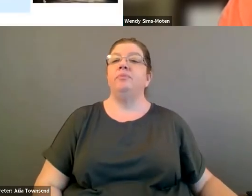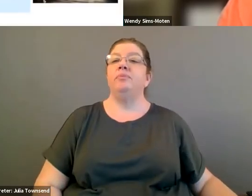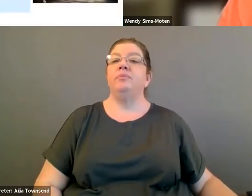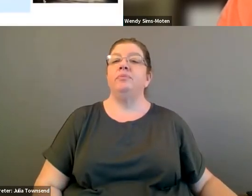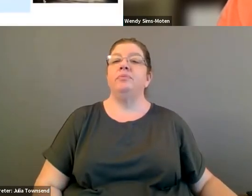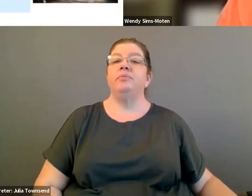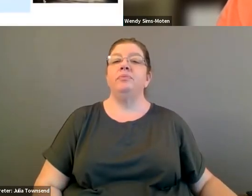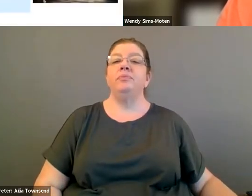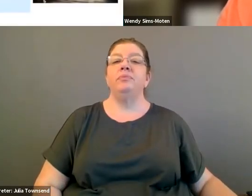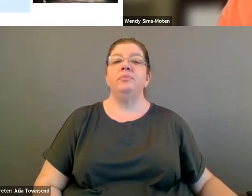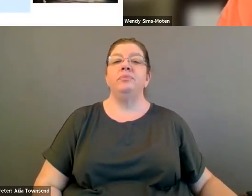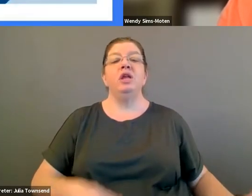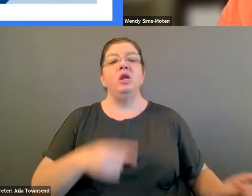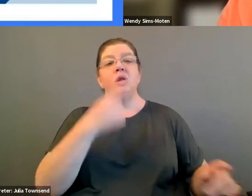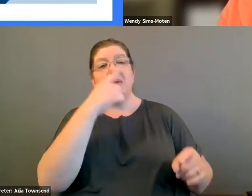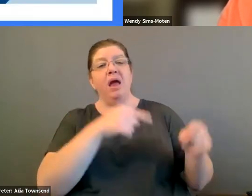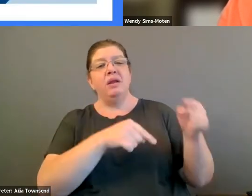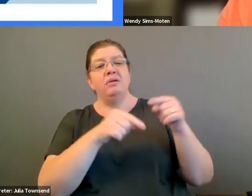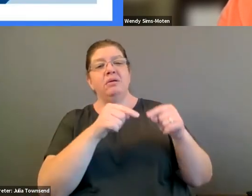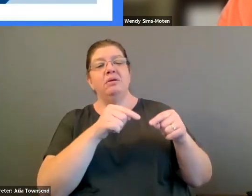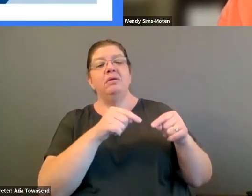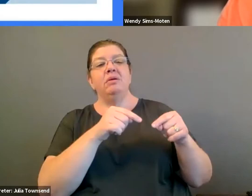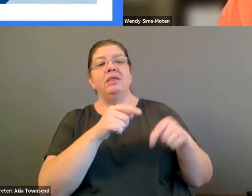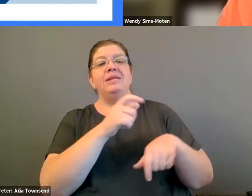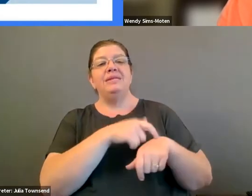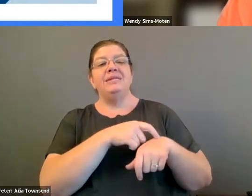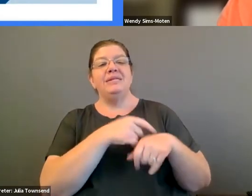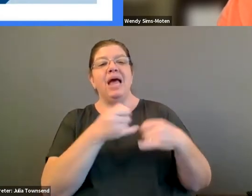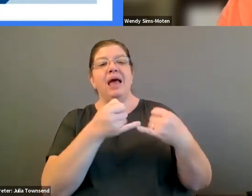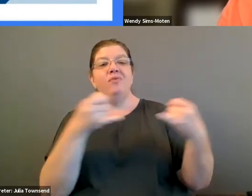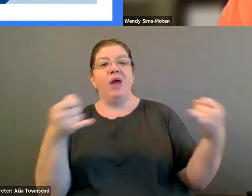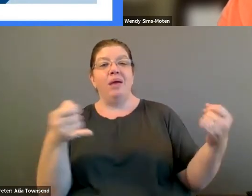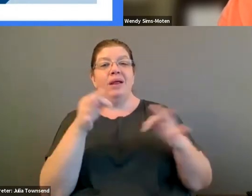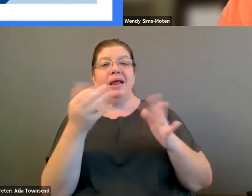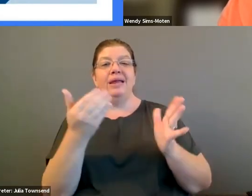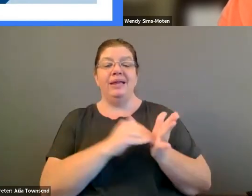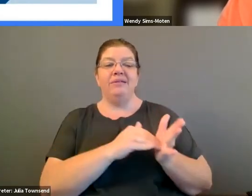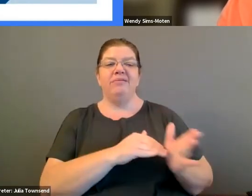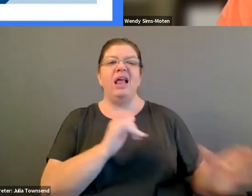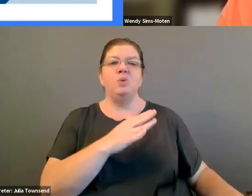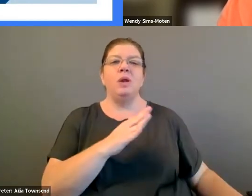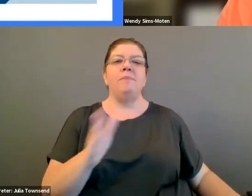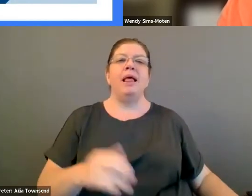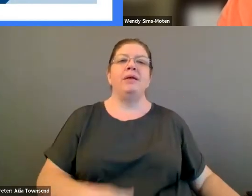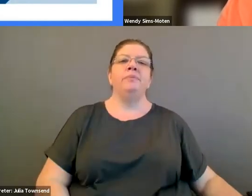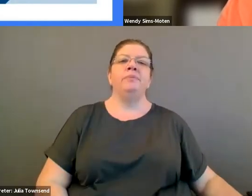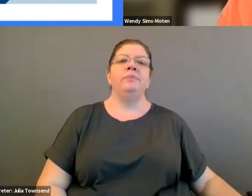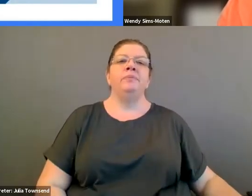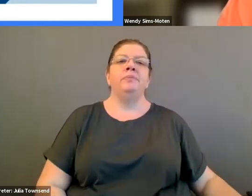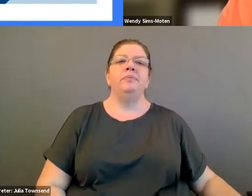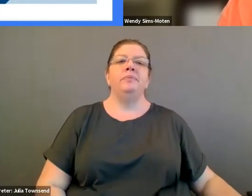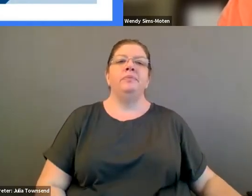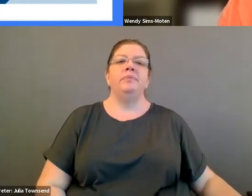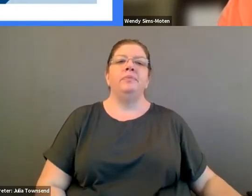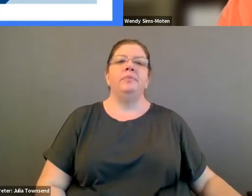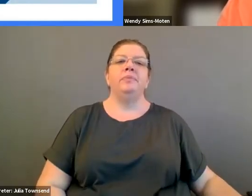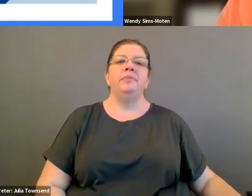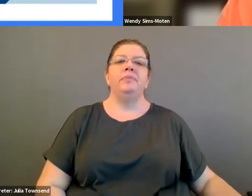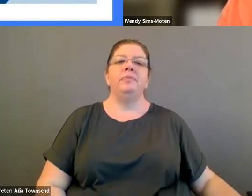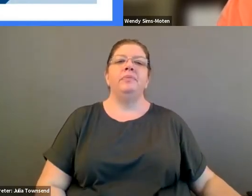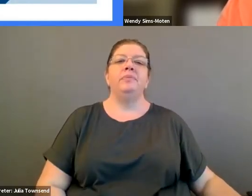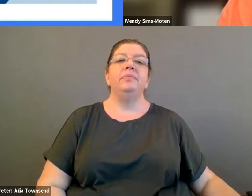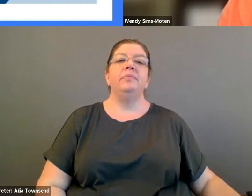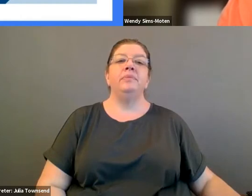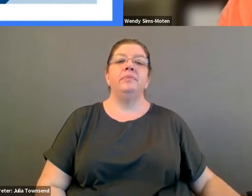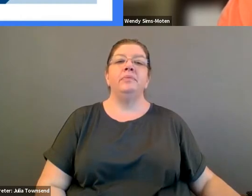Could you stay back on that time frame and go over the timeline? That's what I plan to be on this one. Sorry, I didn't see that we had